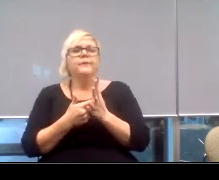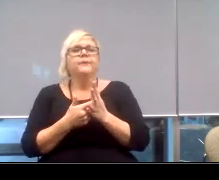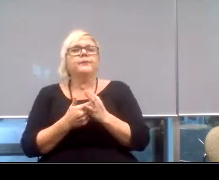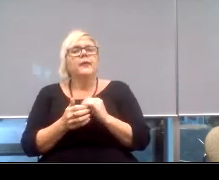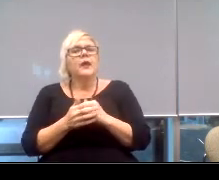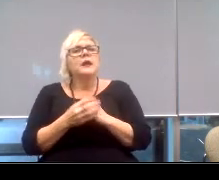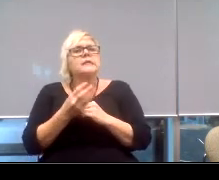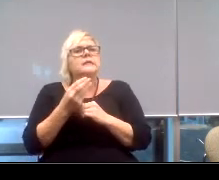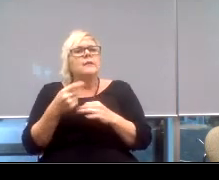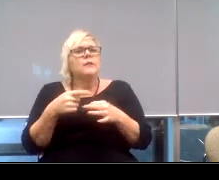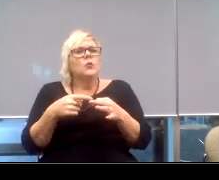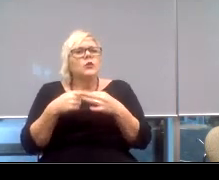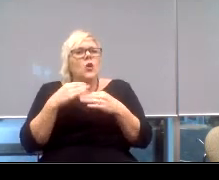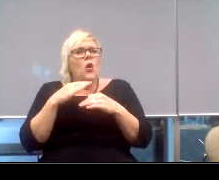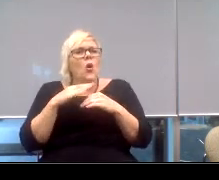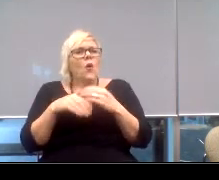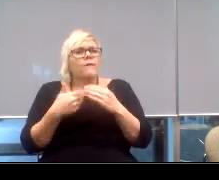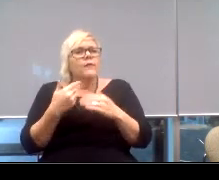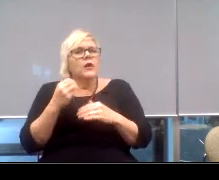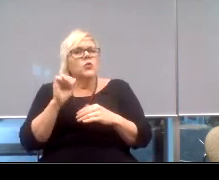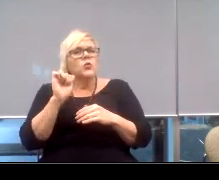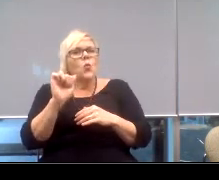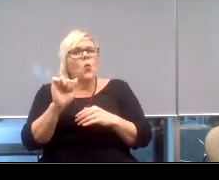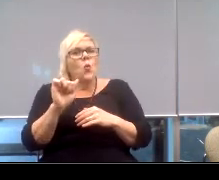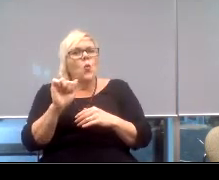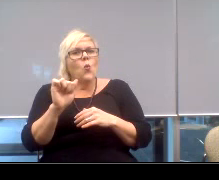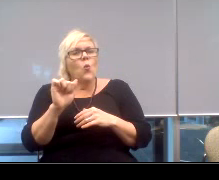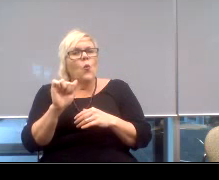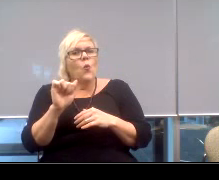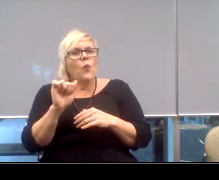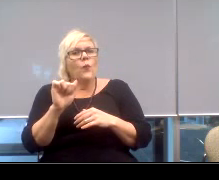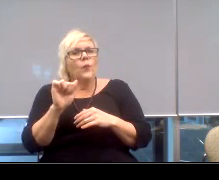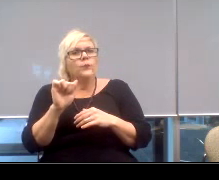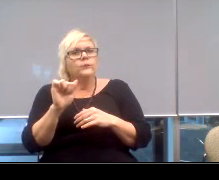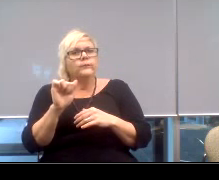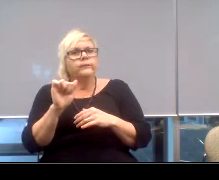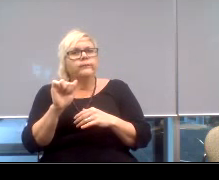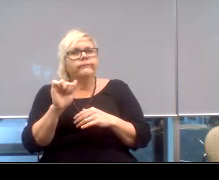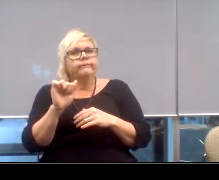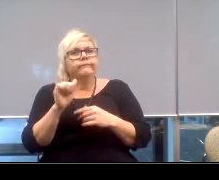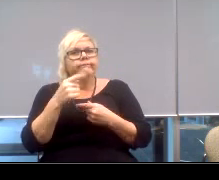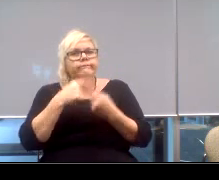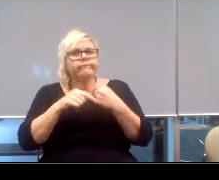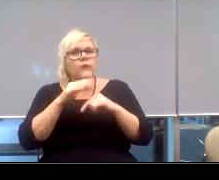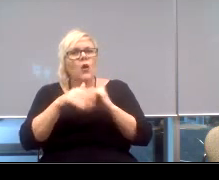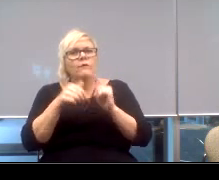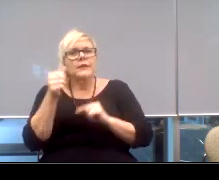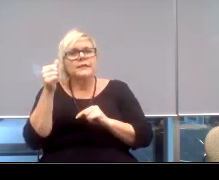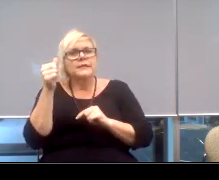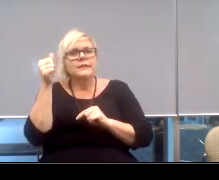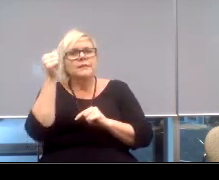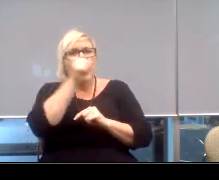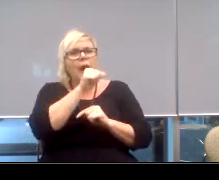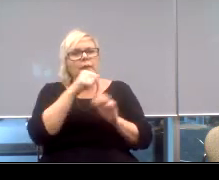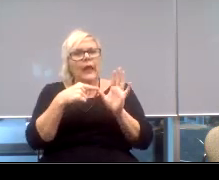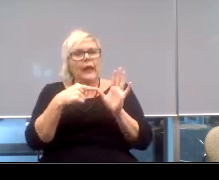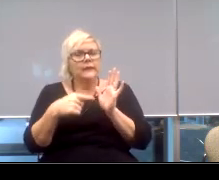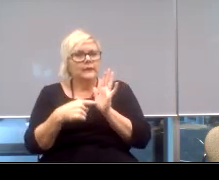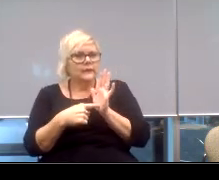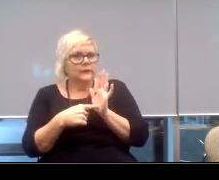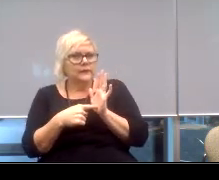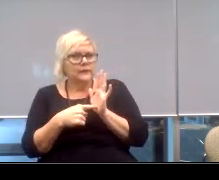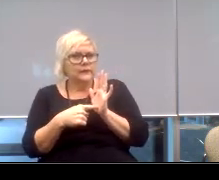questions particularly around your parts that related to Smart Assistive Technology. And I've got a couple